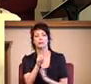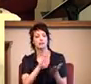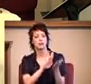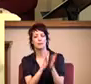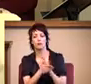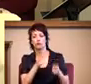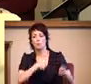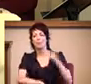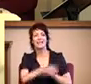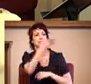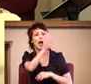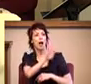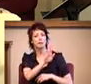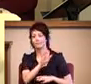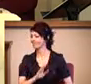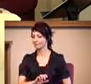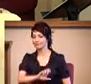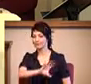off.